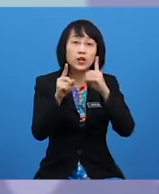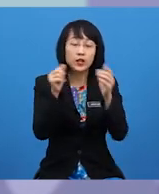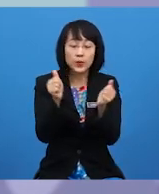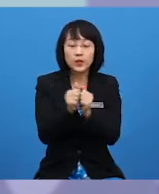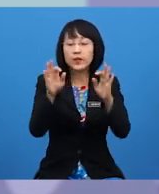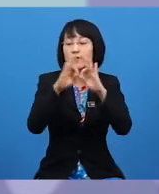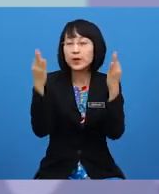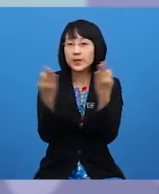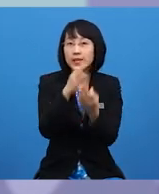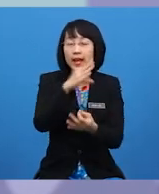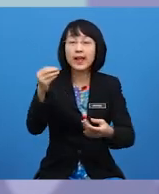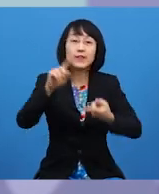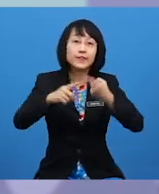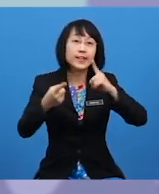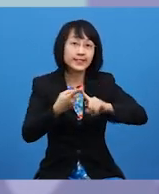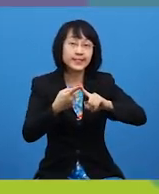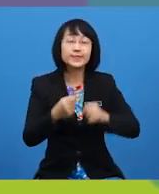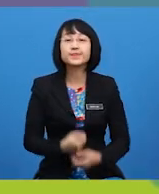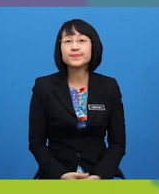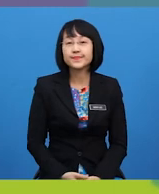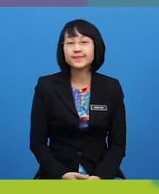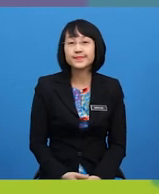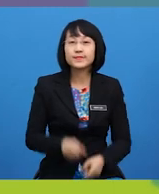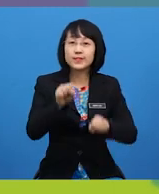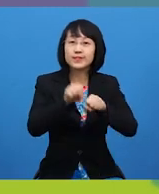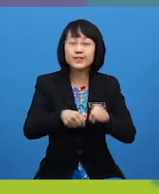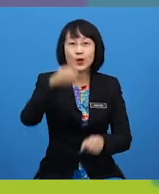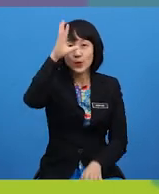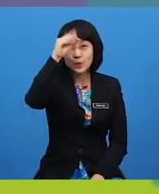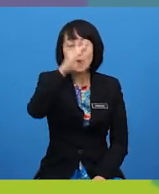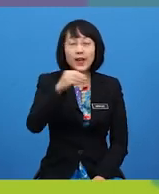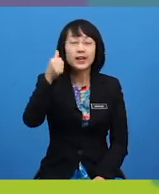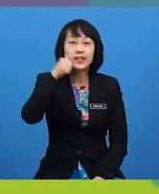your family and friends. So, boys and girls,